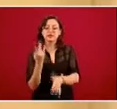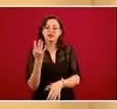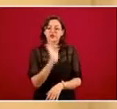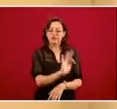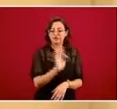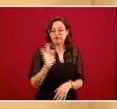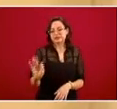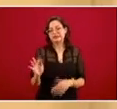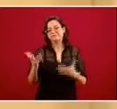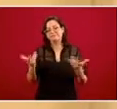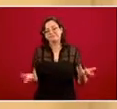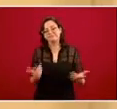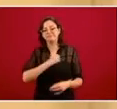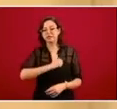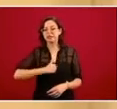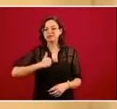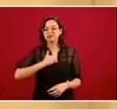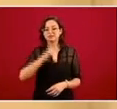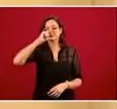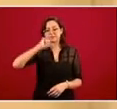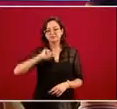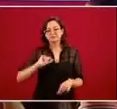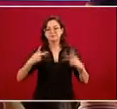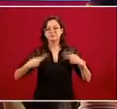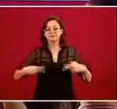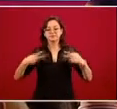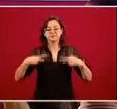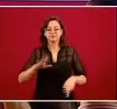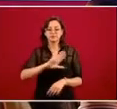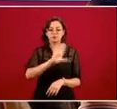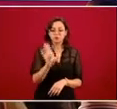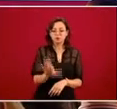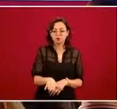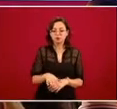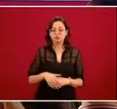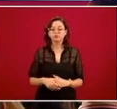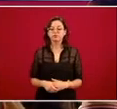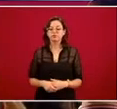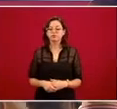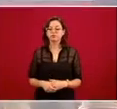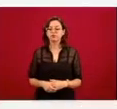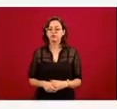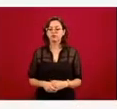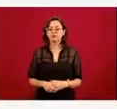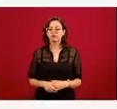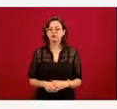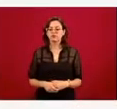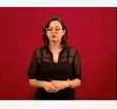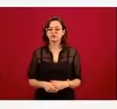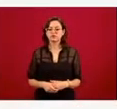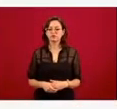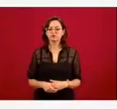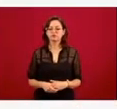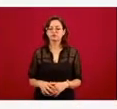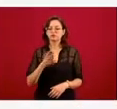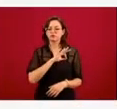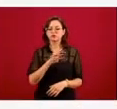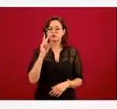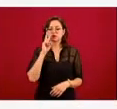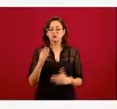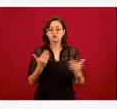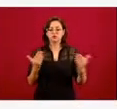the results. Here we have the representation of the deaths per the date in which they